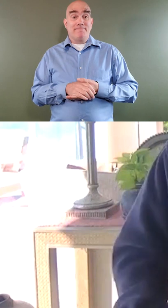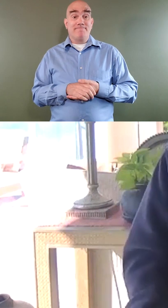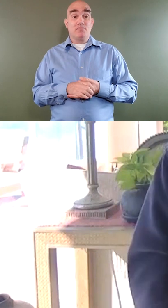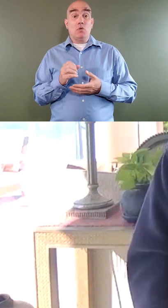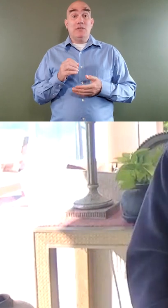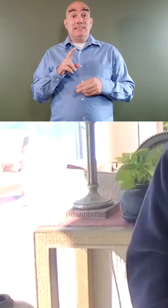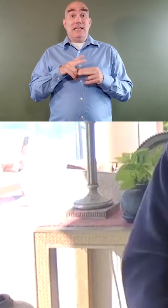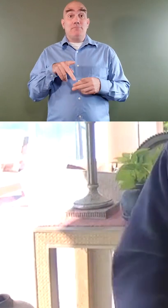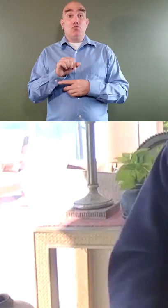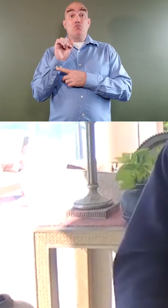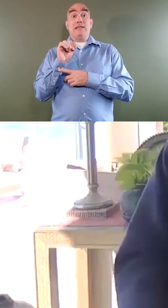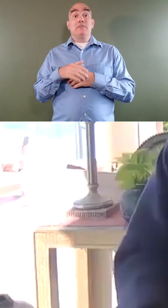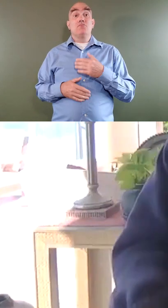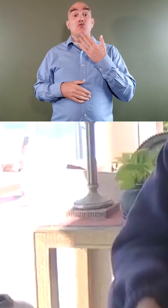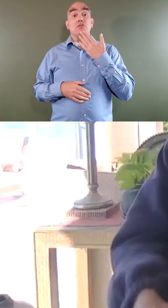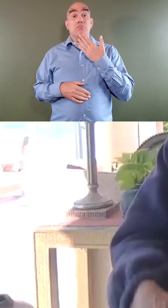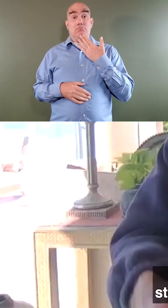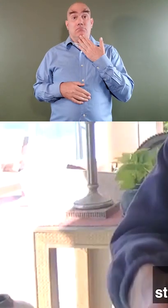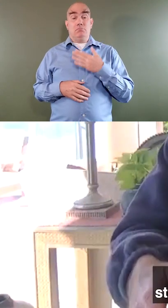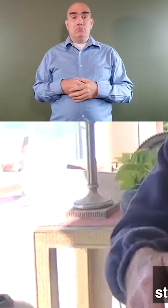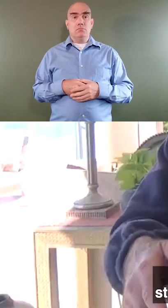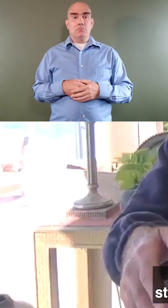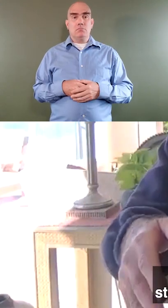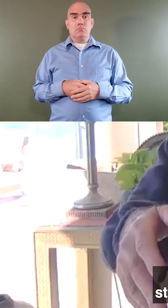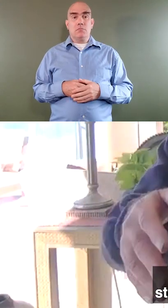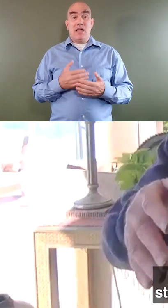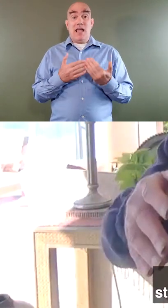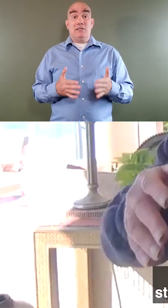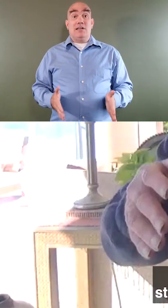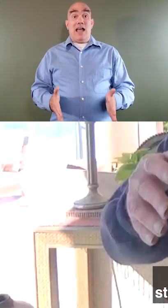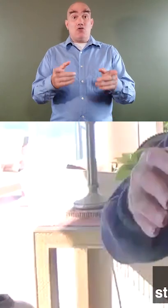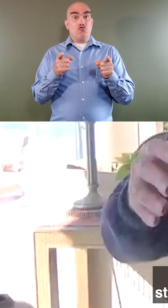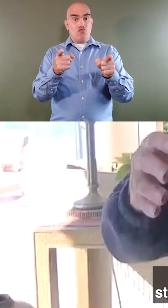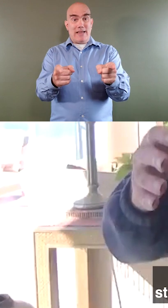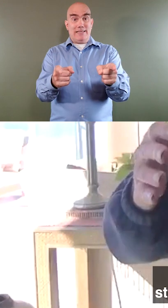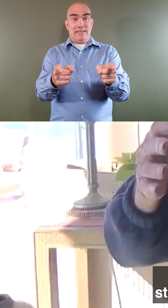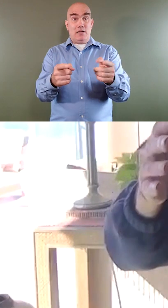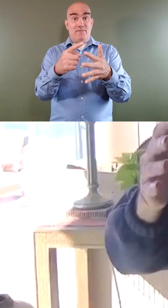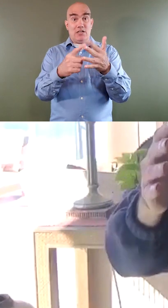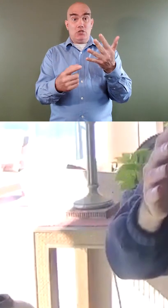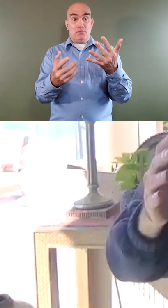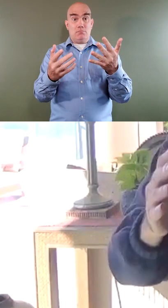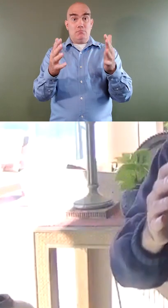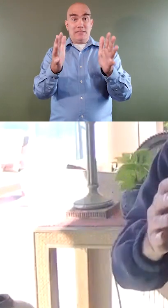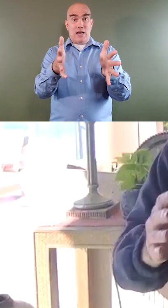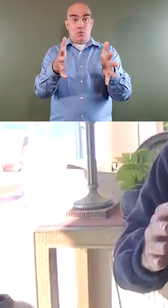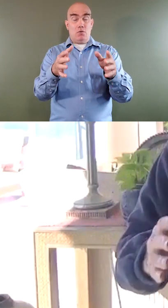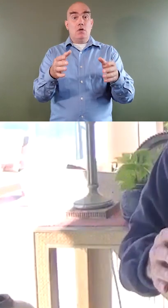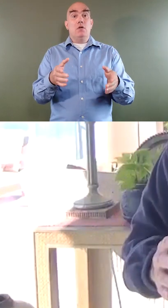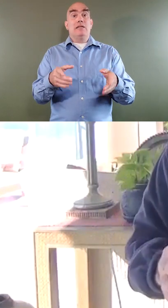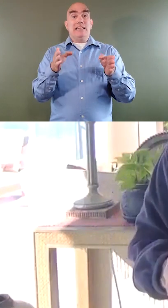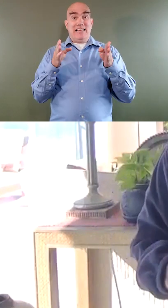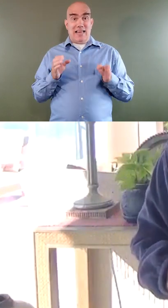So sitting up straight, tucking the chin in, bring the hands up, out straight, fingers pointing down and in and down.